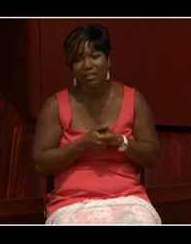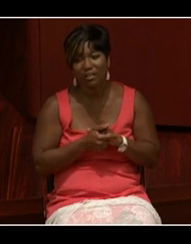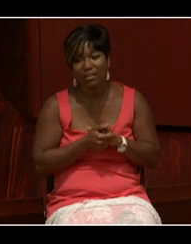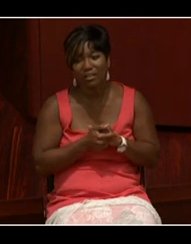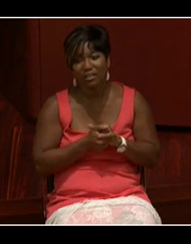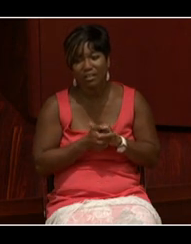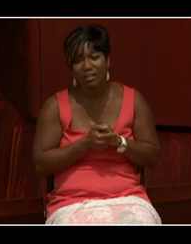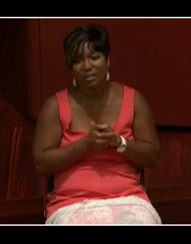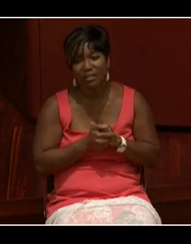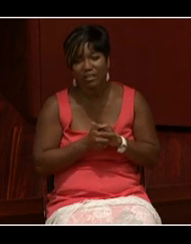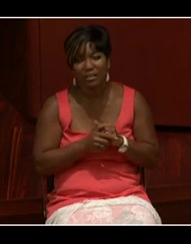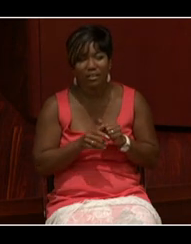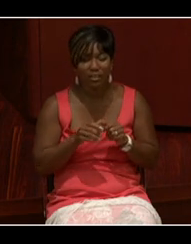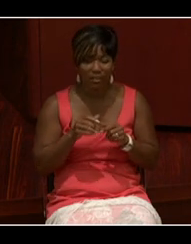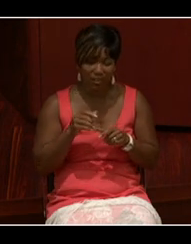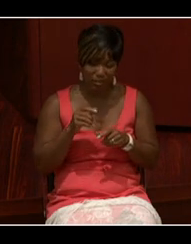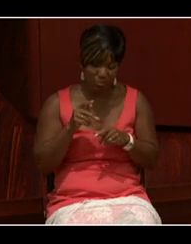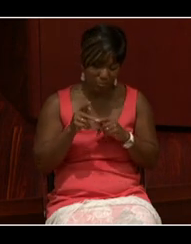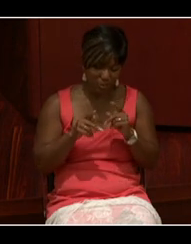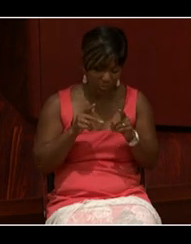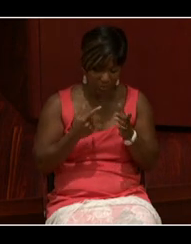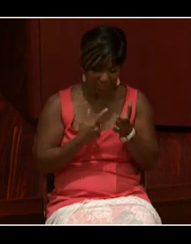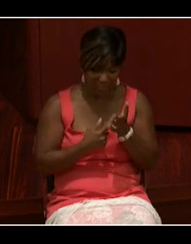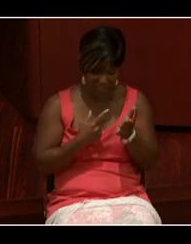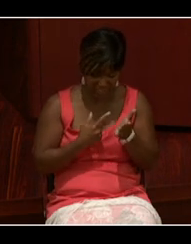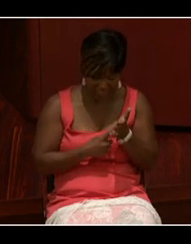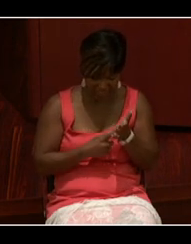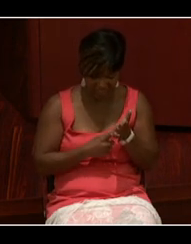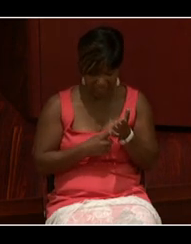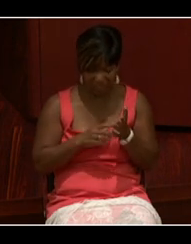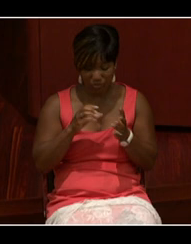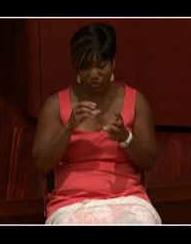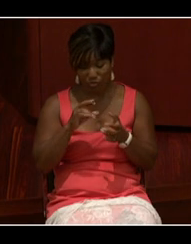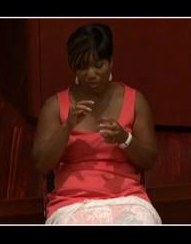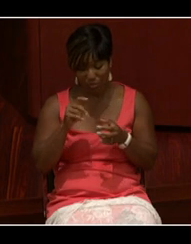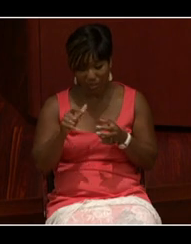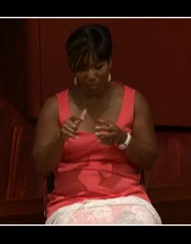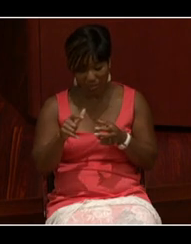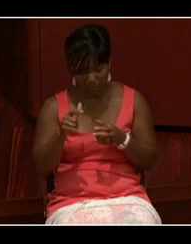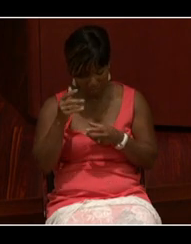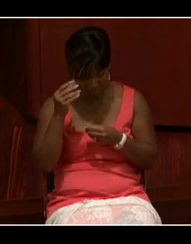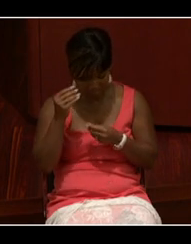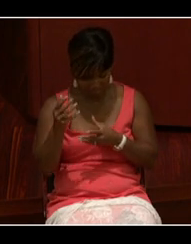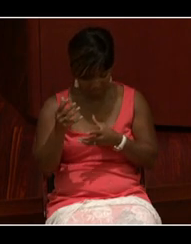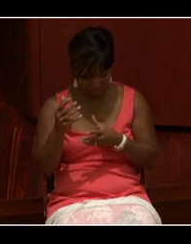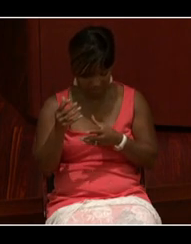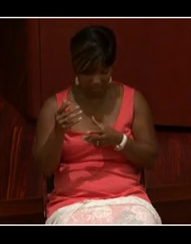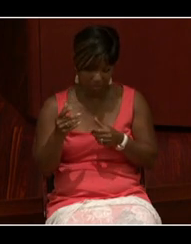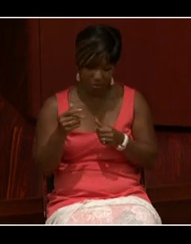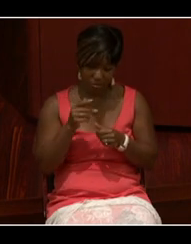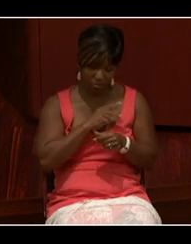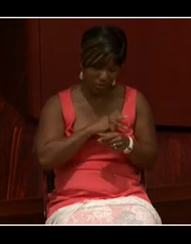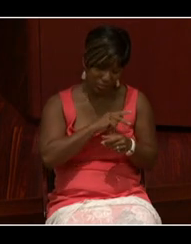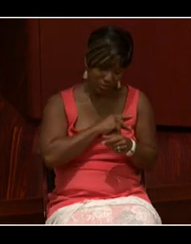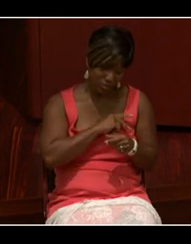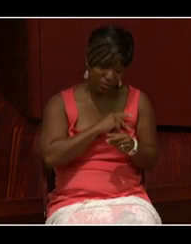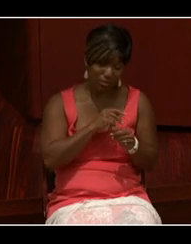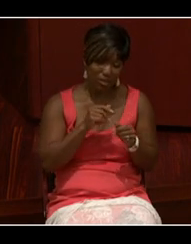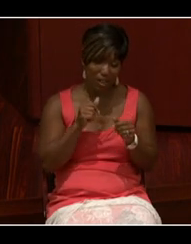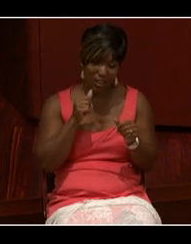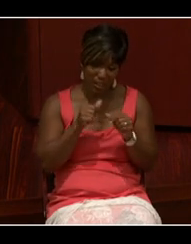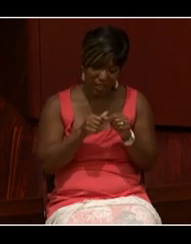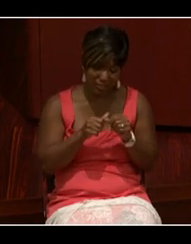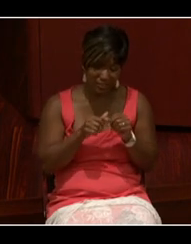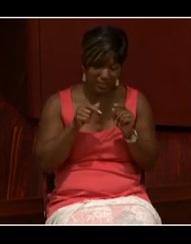giving out all kinds of criminal activity that will be reported in this personal correspondence. So personal correspondence can be an amazing